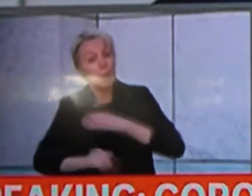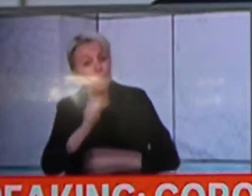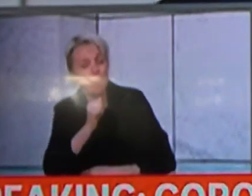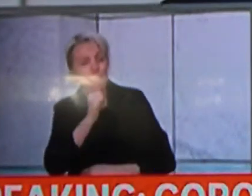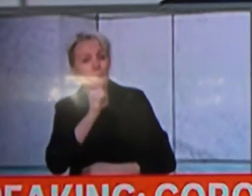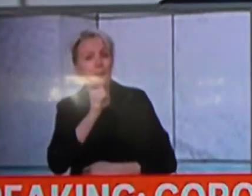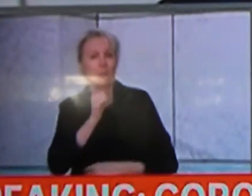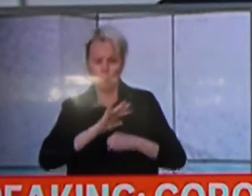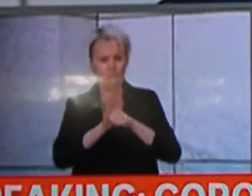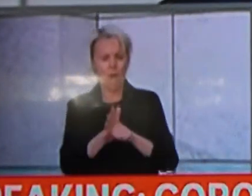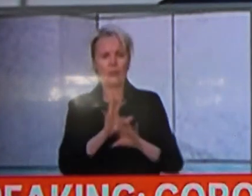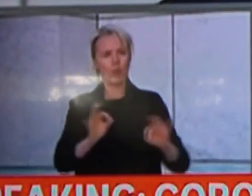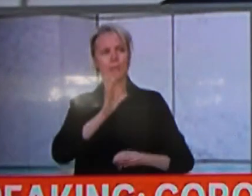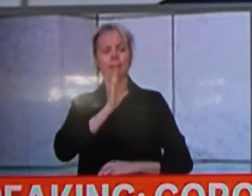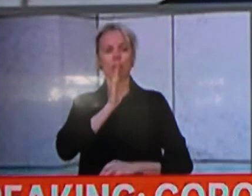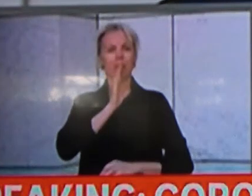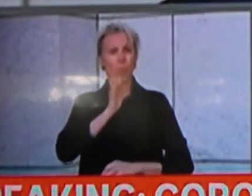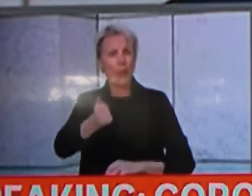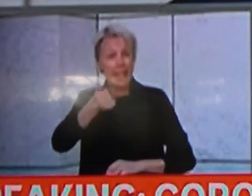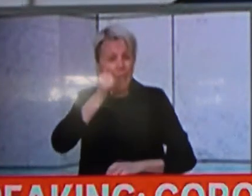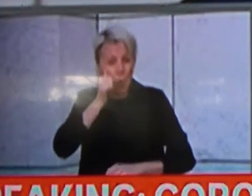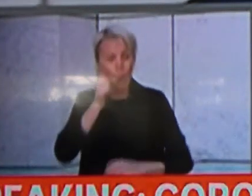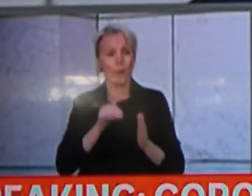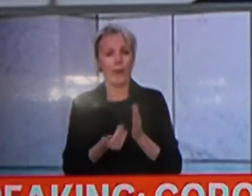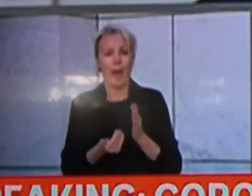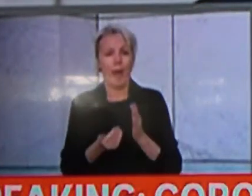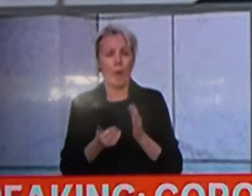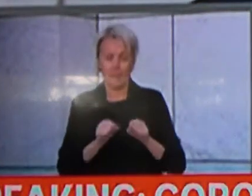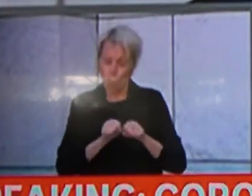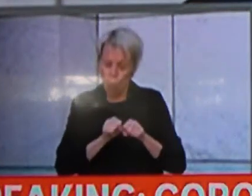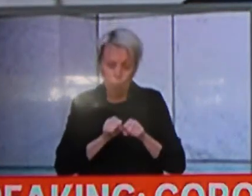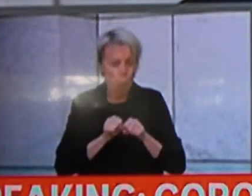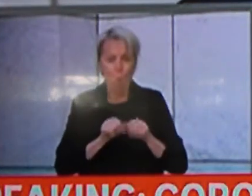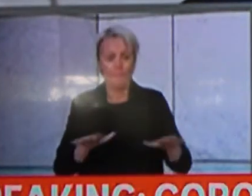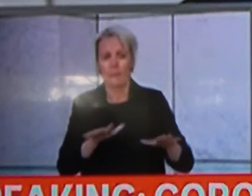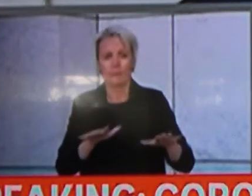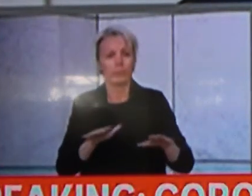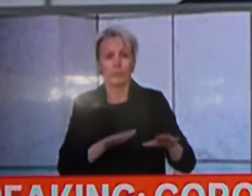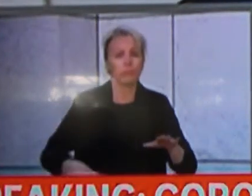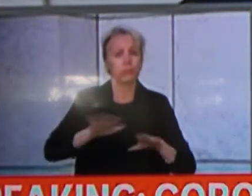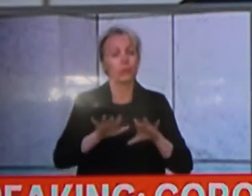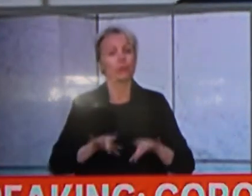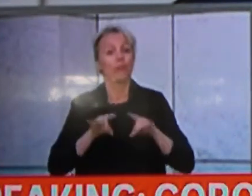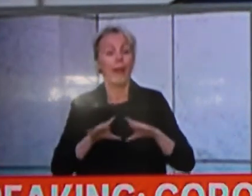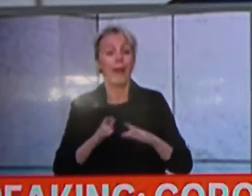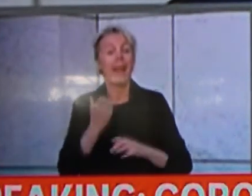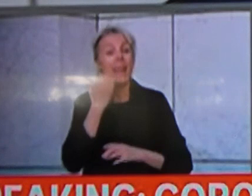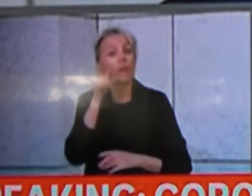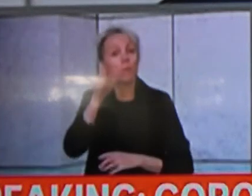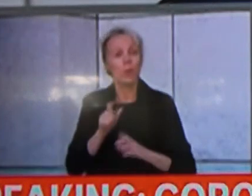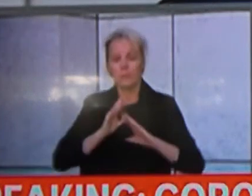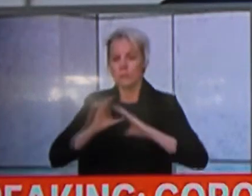secret. Everybody knows. It's wall to wall on every coverage and every conversation happening around this country